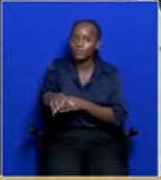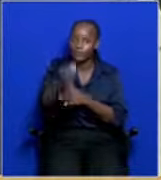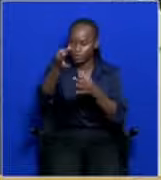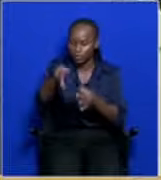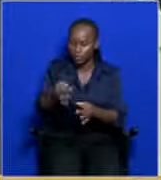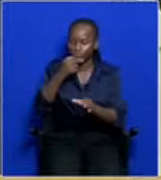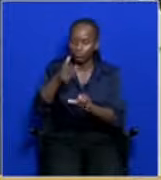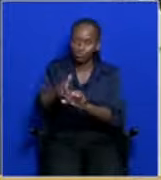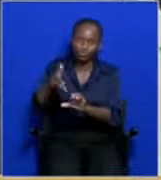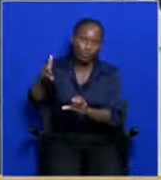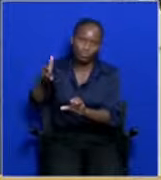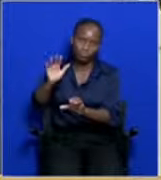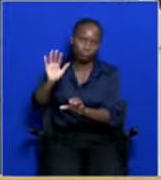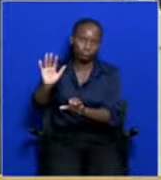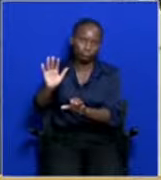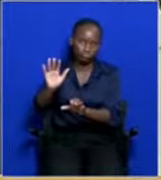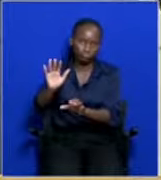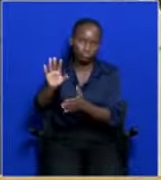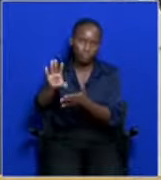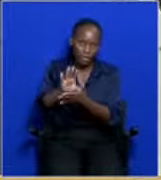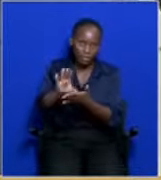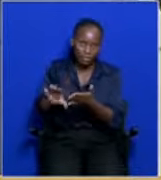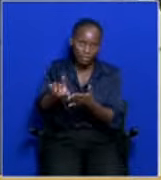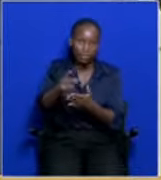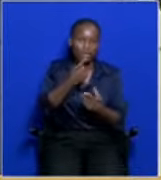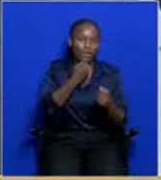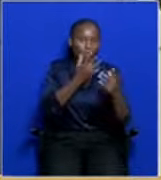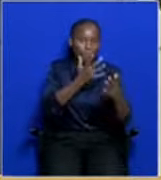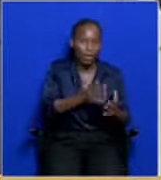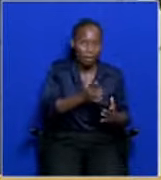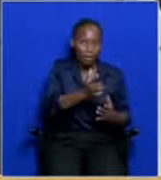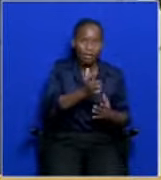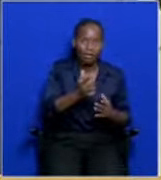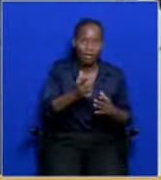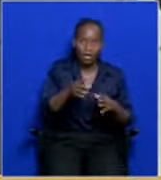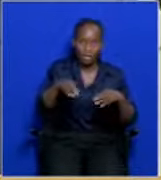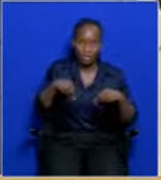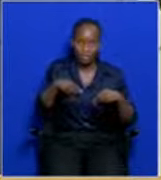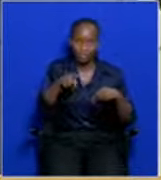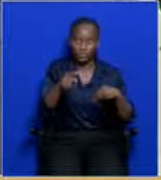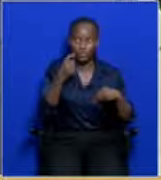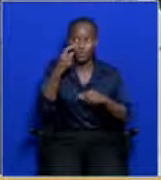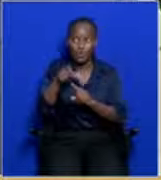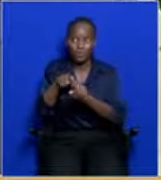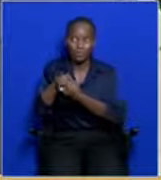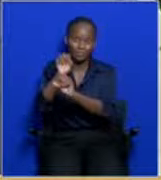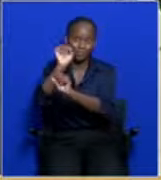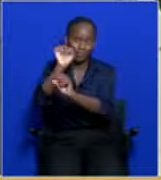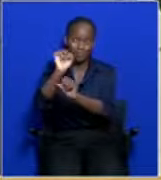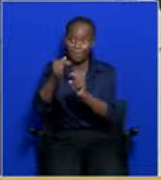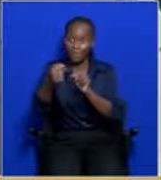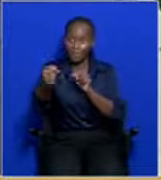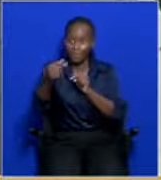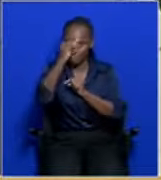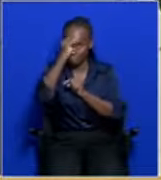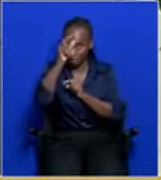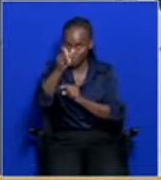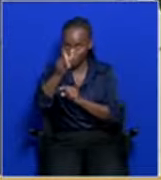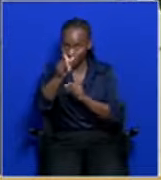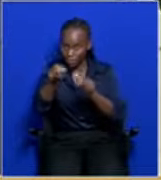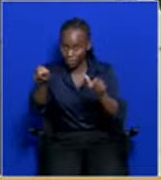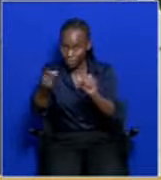a witness against the police officer. 2 other witnesses, both of whom are